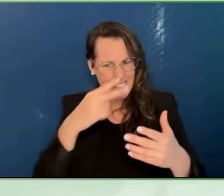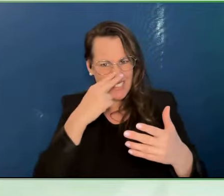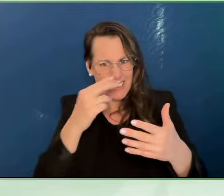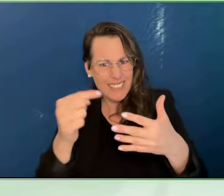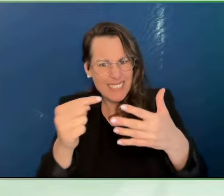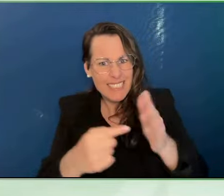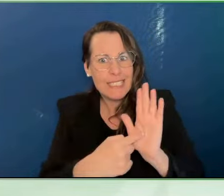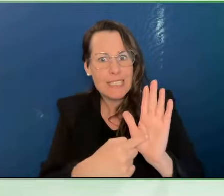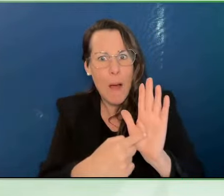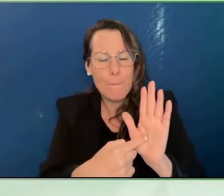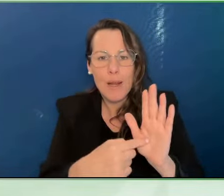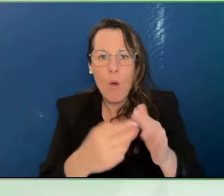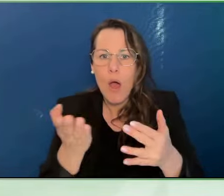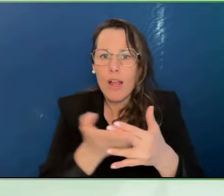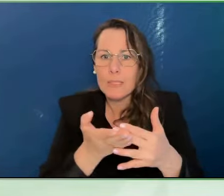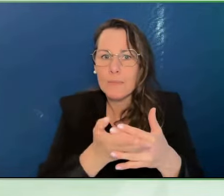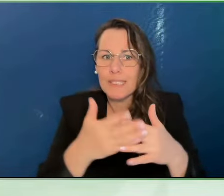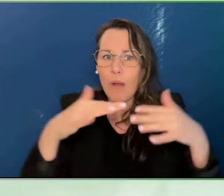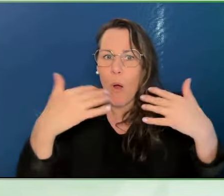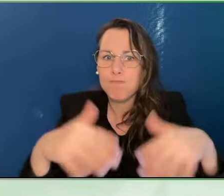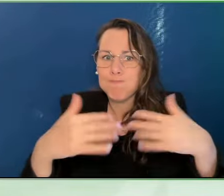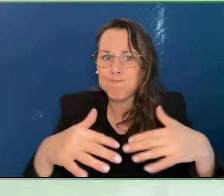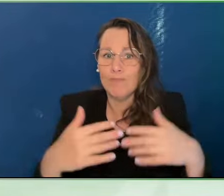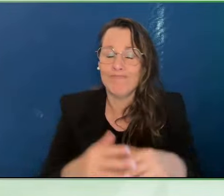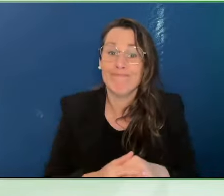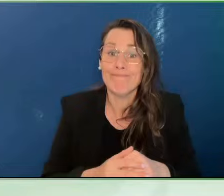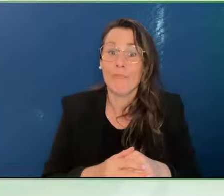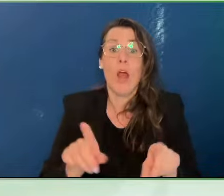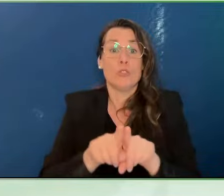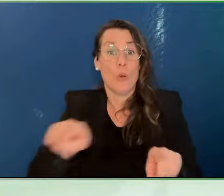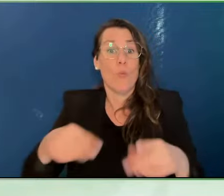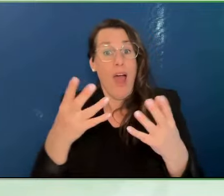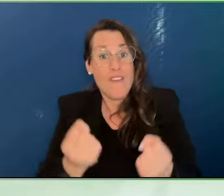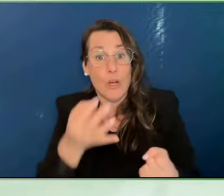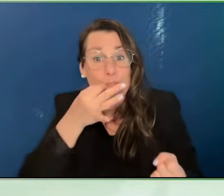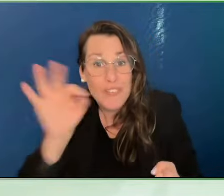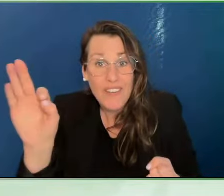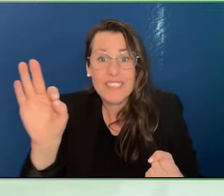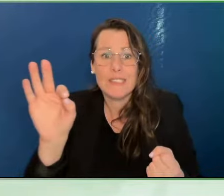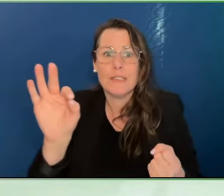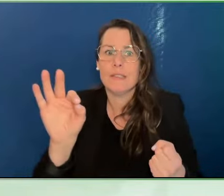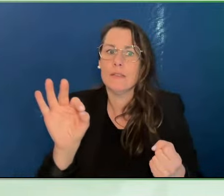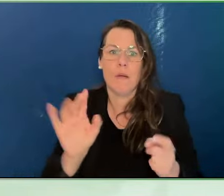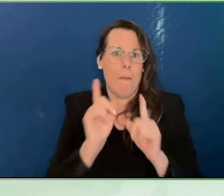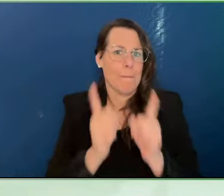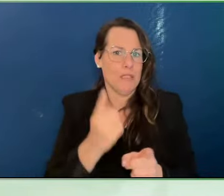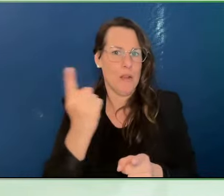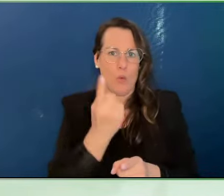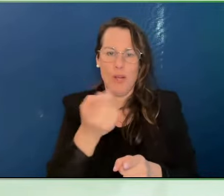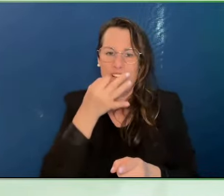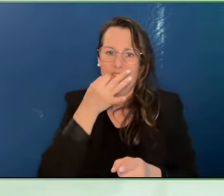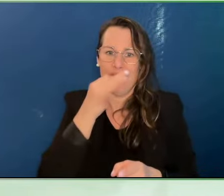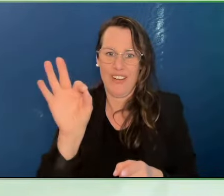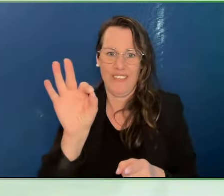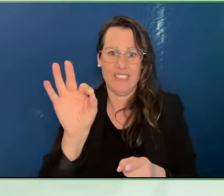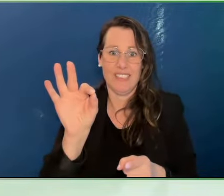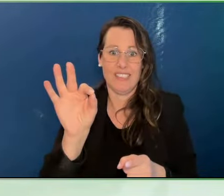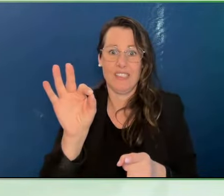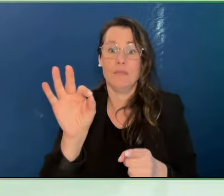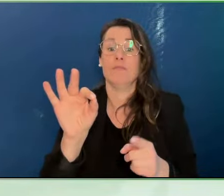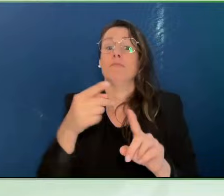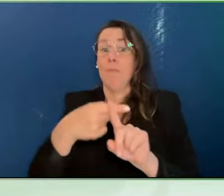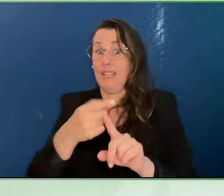was one innovation that's working on using AI to do sign language. And for different